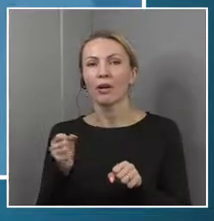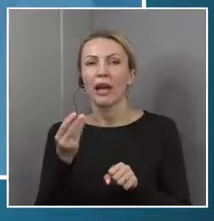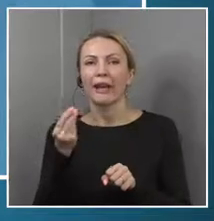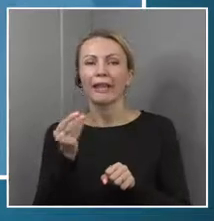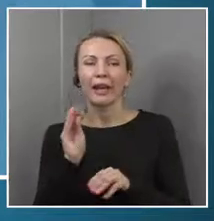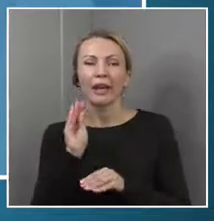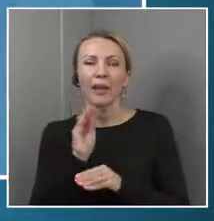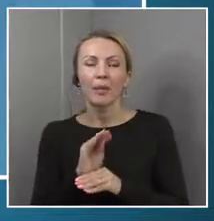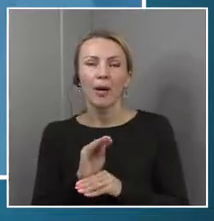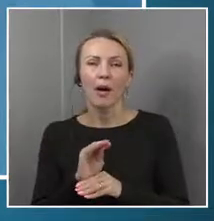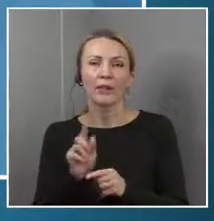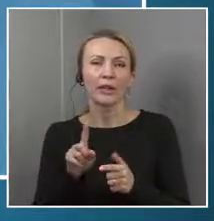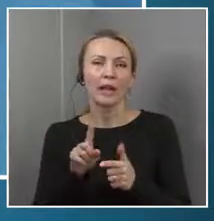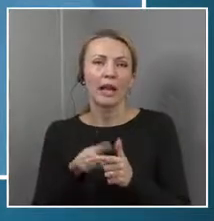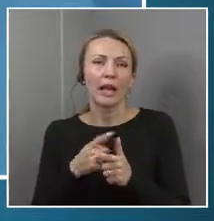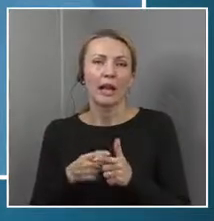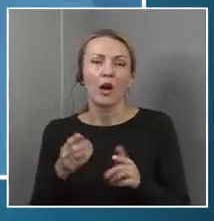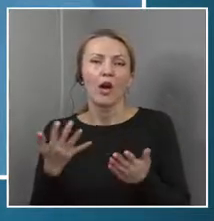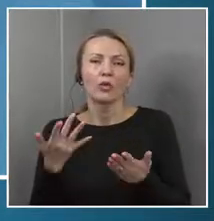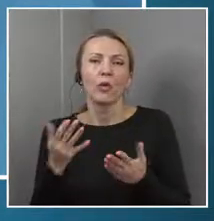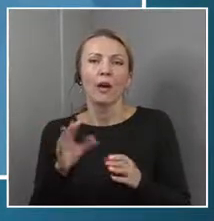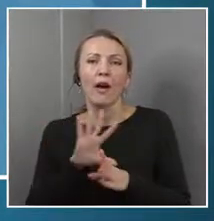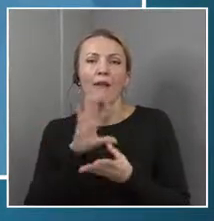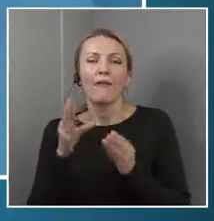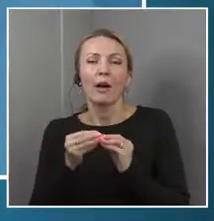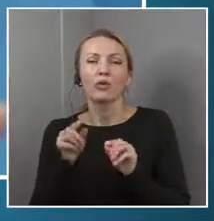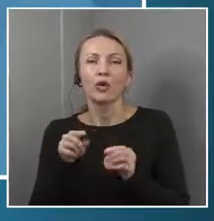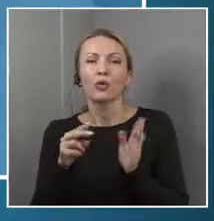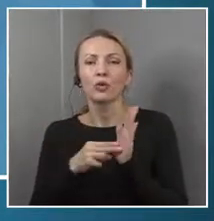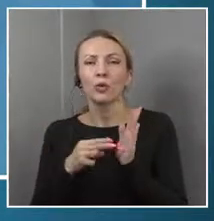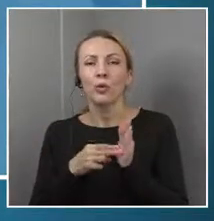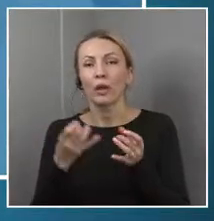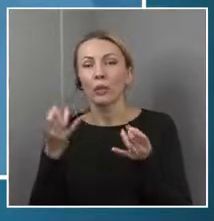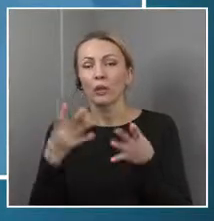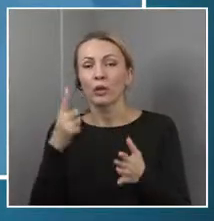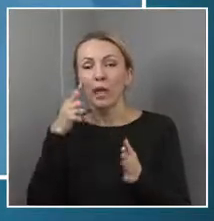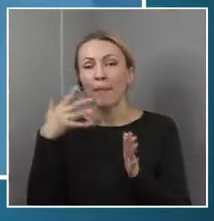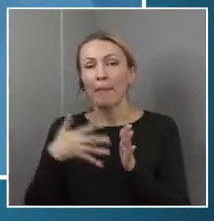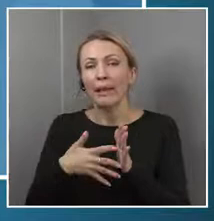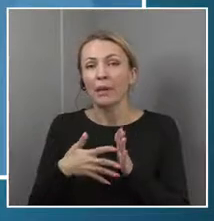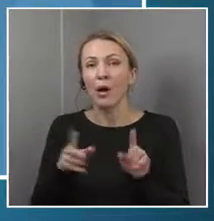So is it worth investing into?